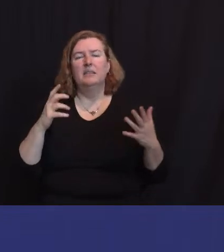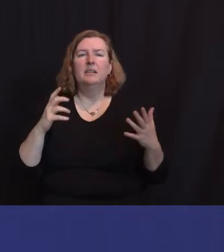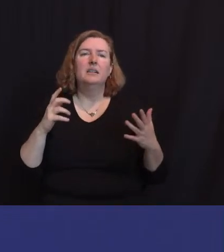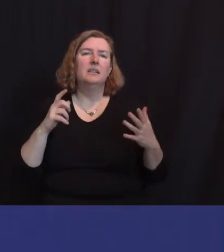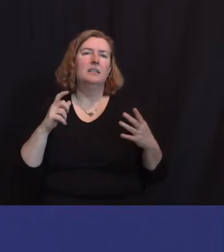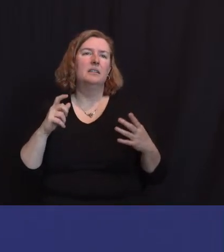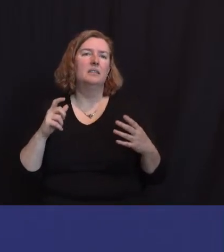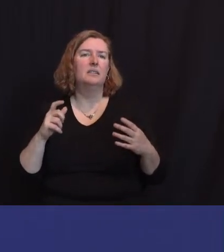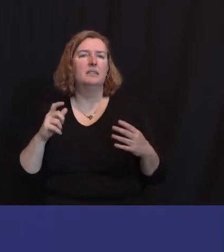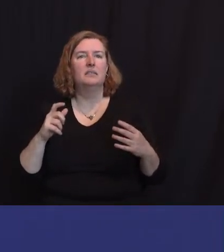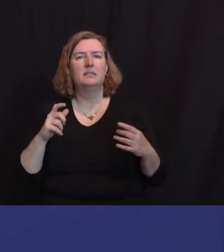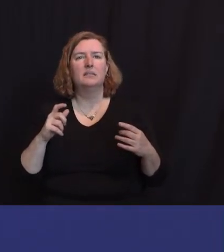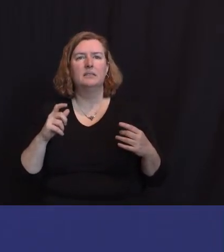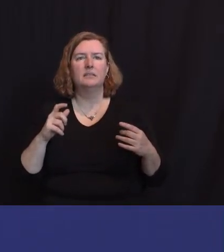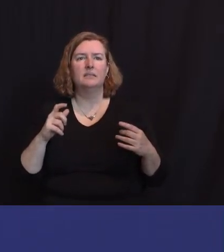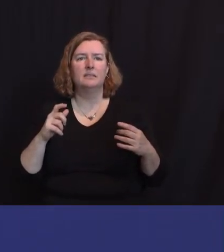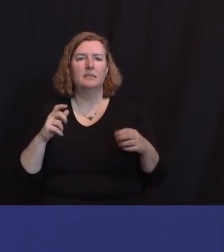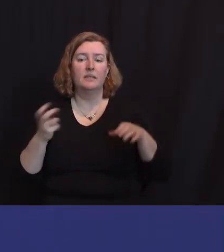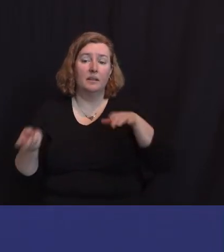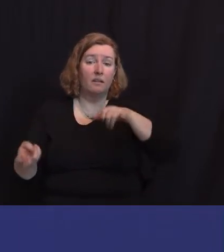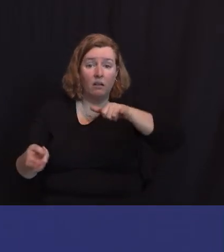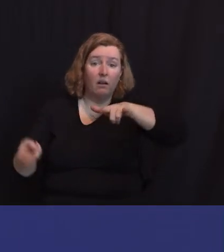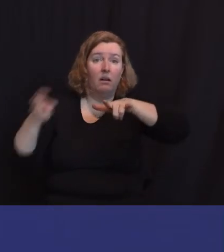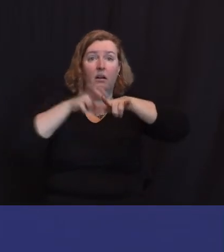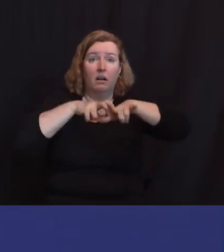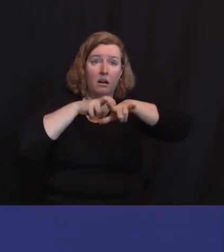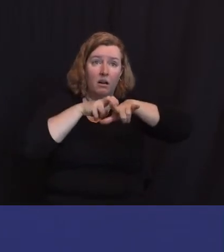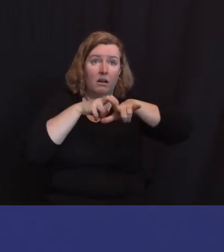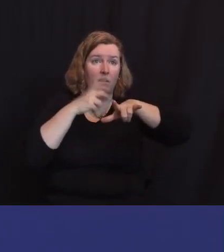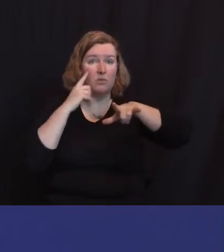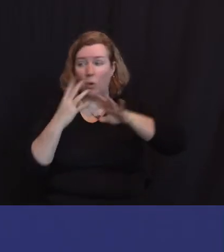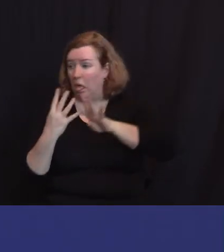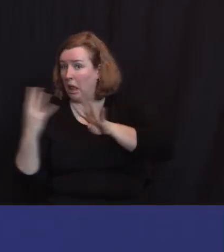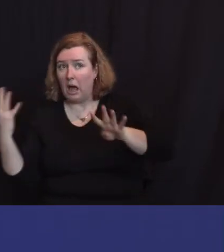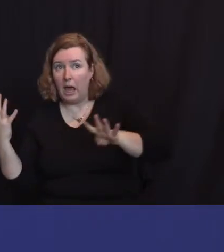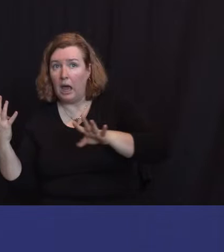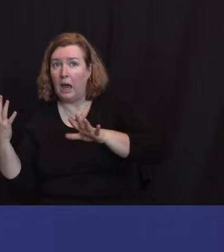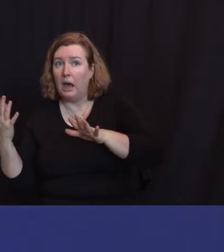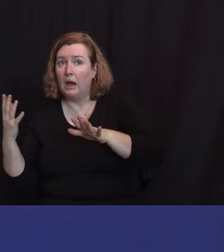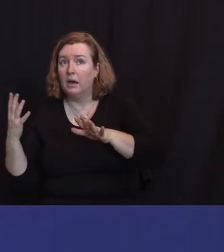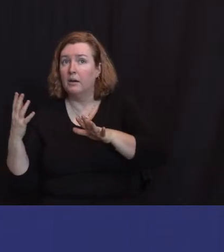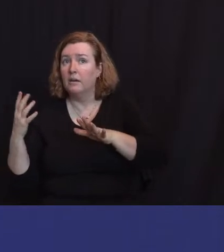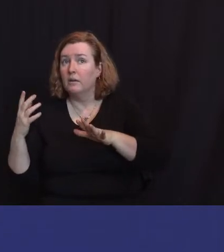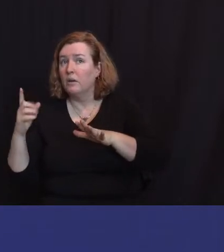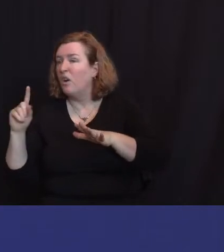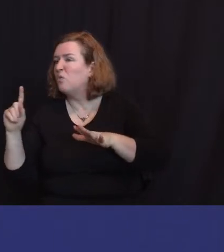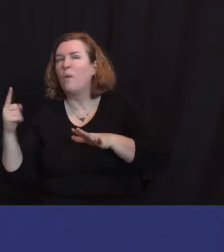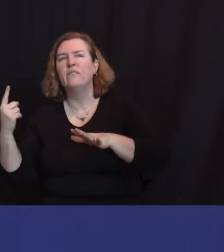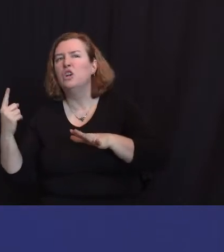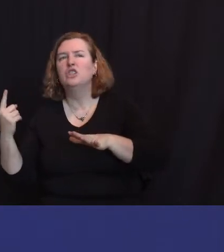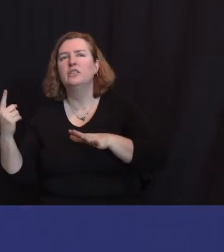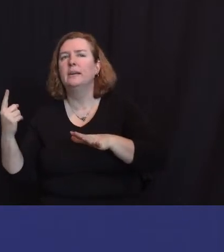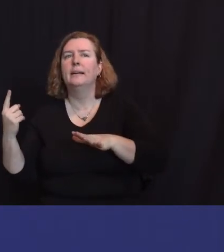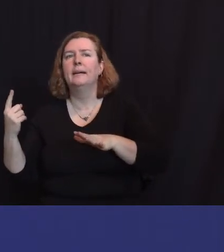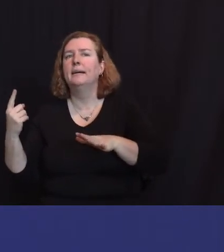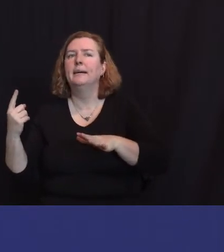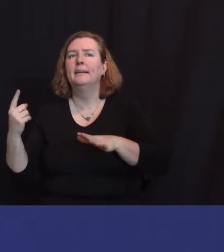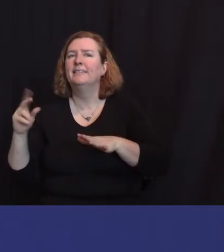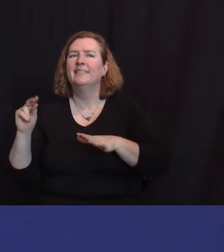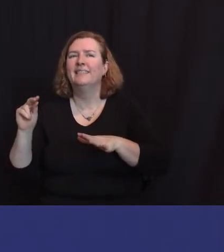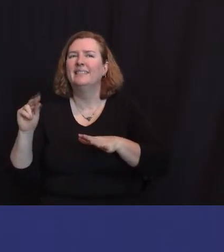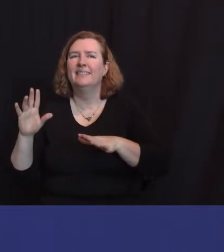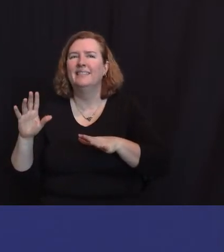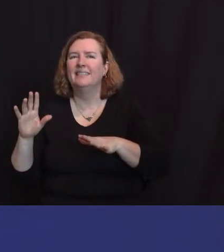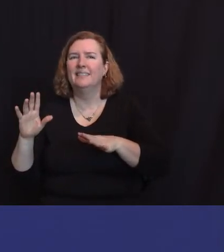last person in each group to get on the plane till they open up the next group, and it's basically a series of overlapping